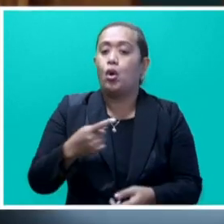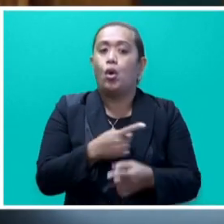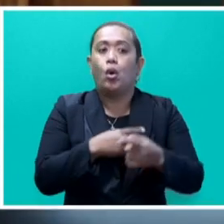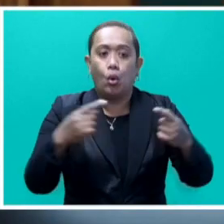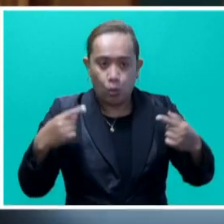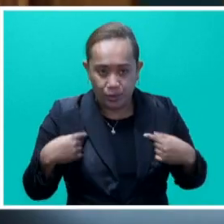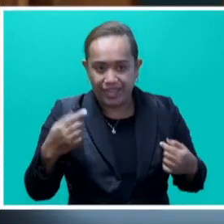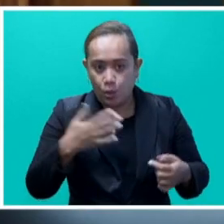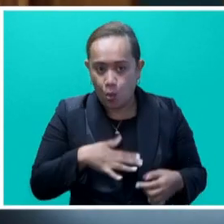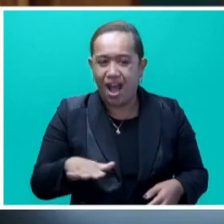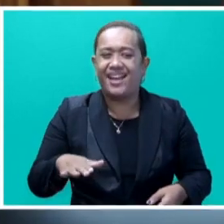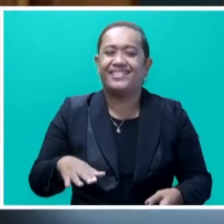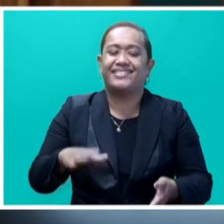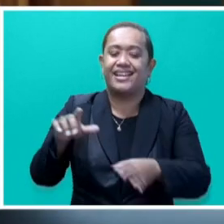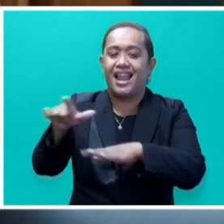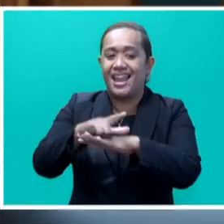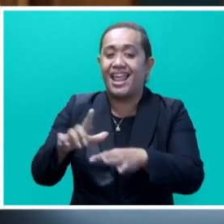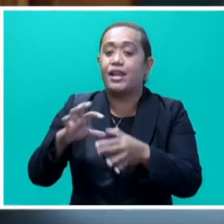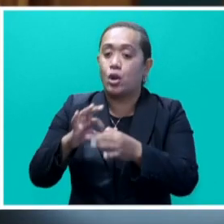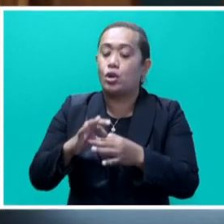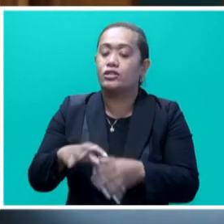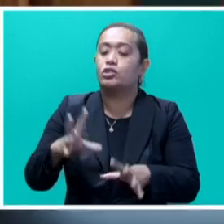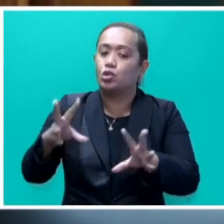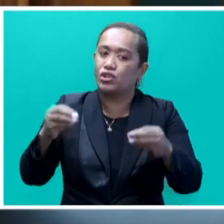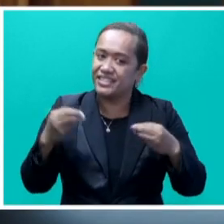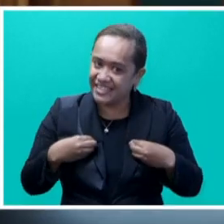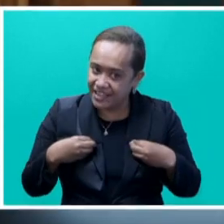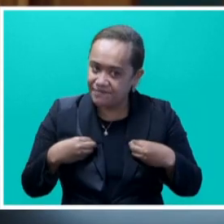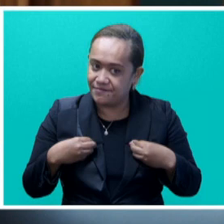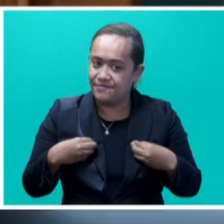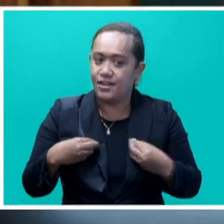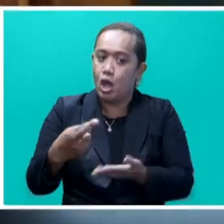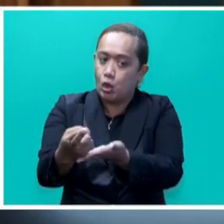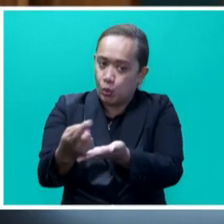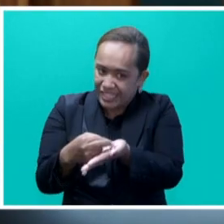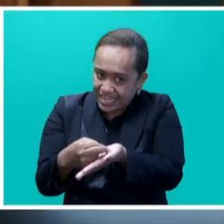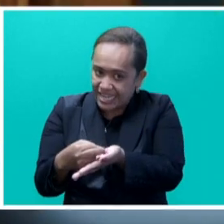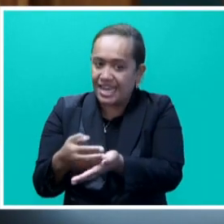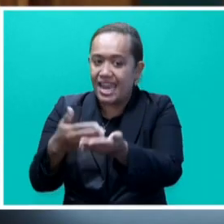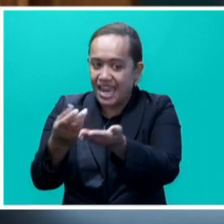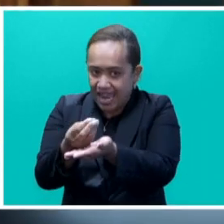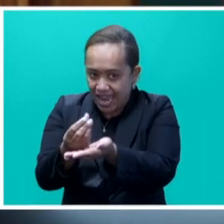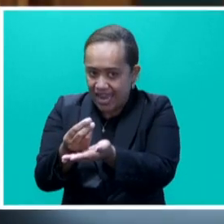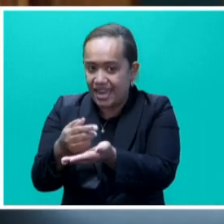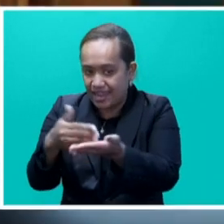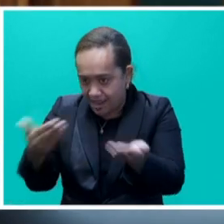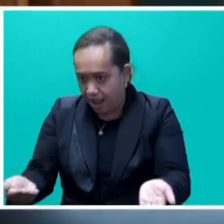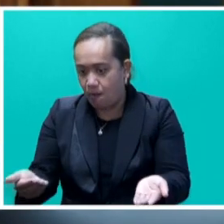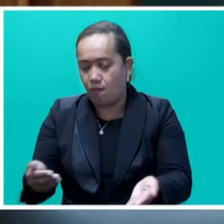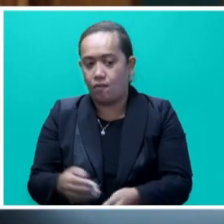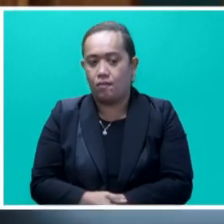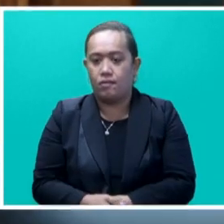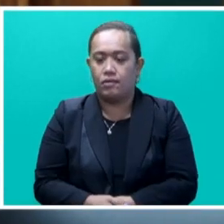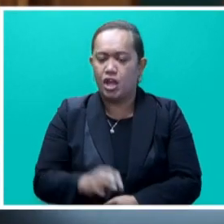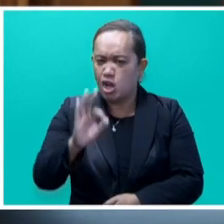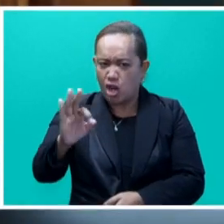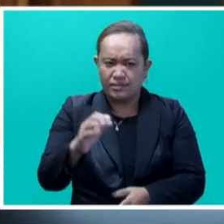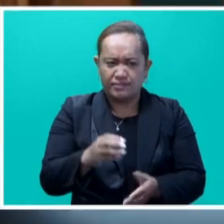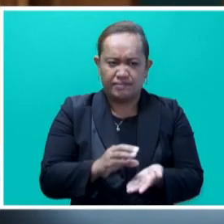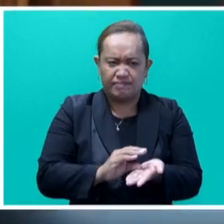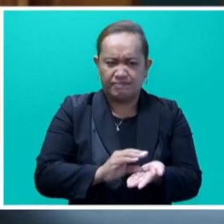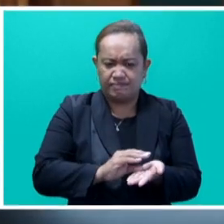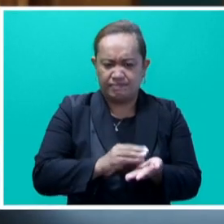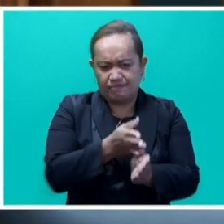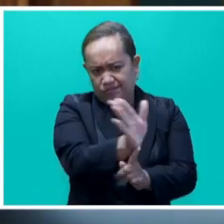returns now. This is the reason why we are paying dividends based on Fiji pine profits and not diverting the funds